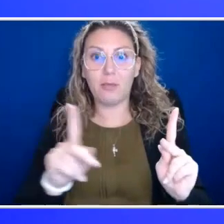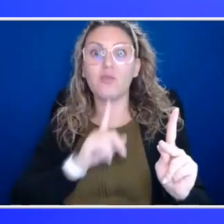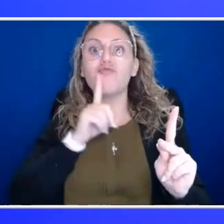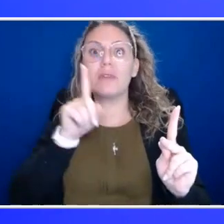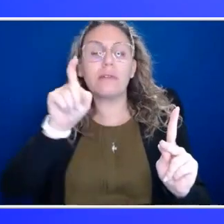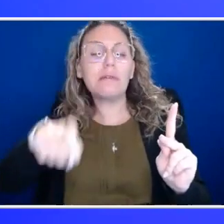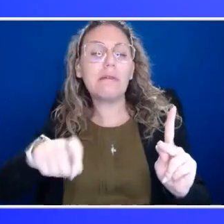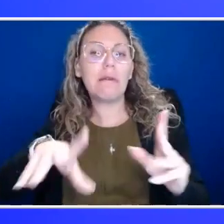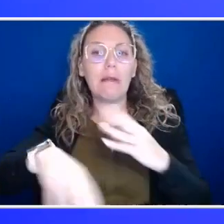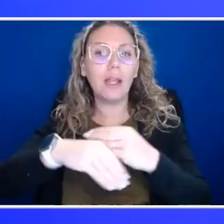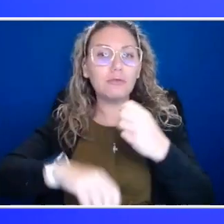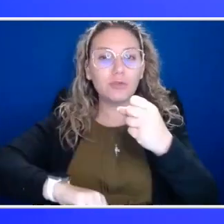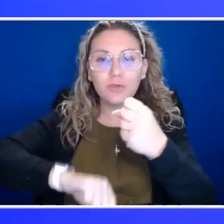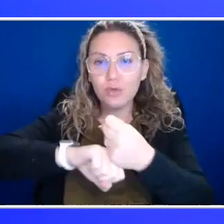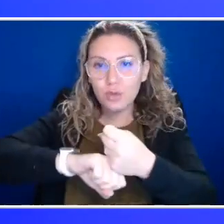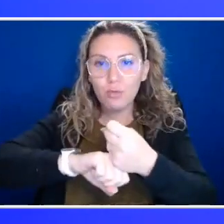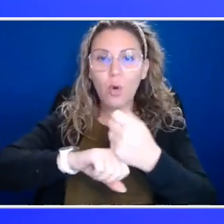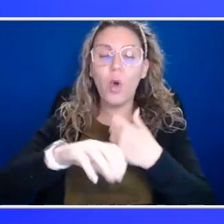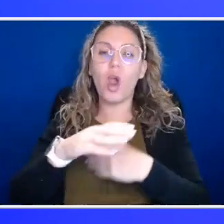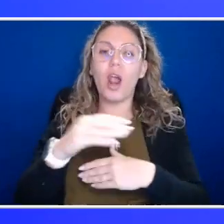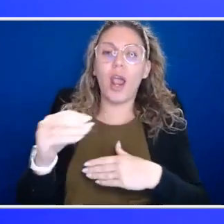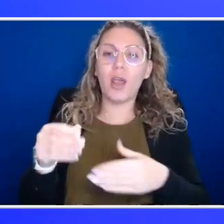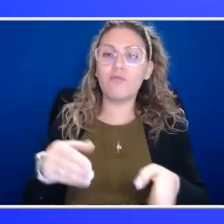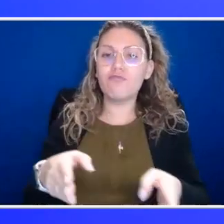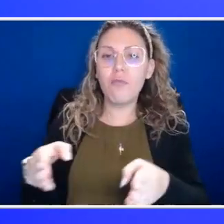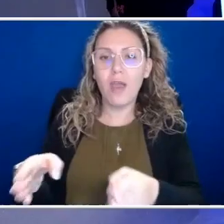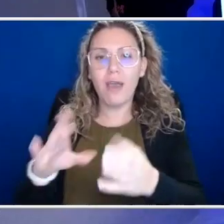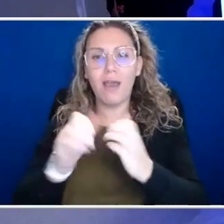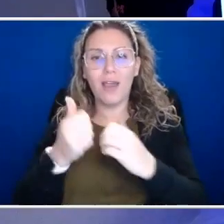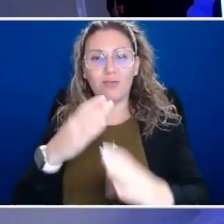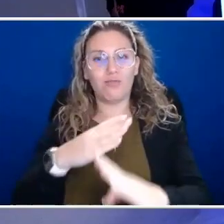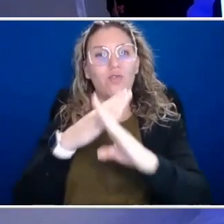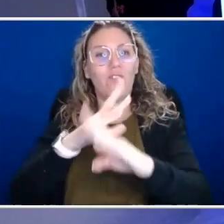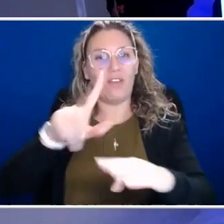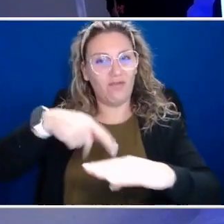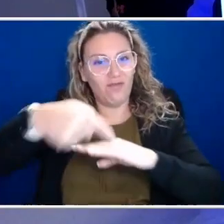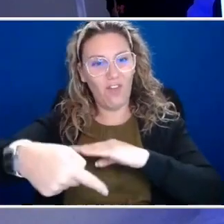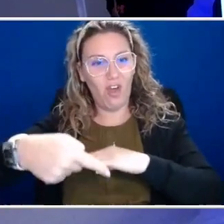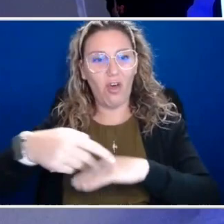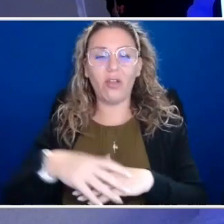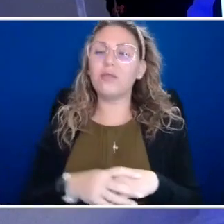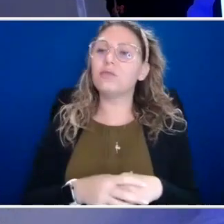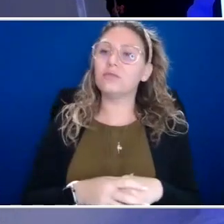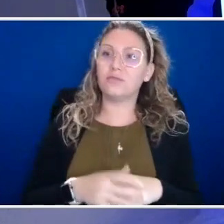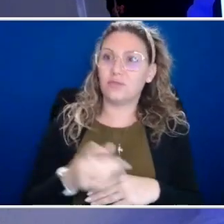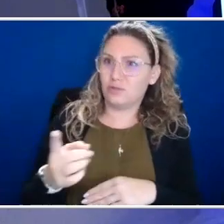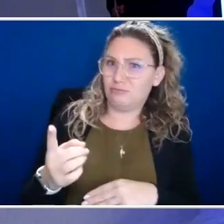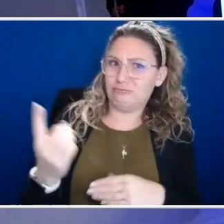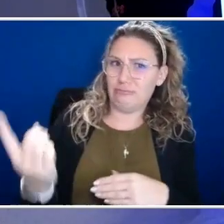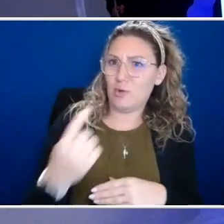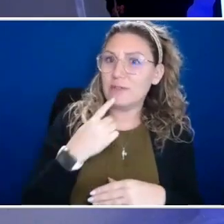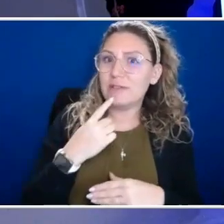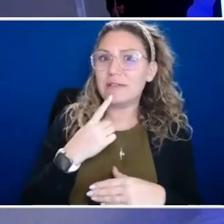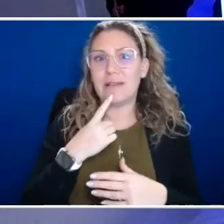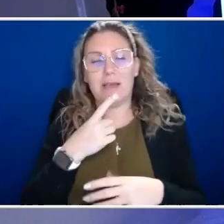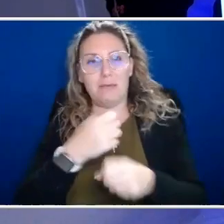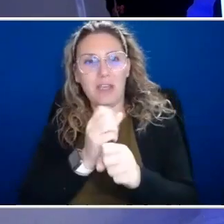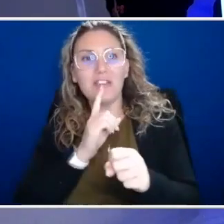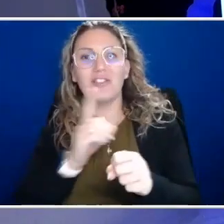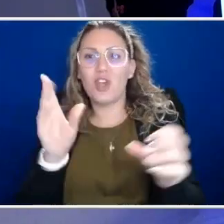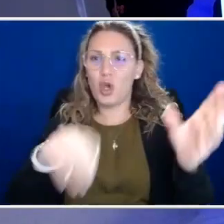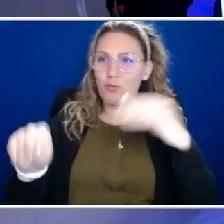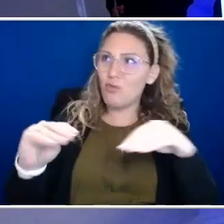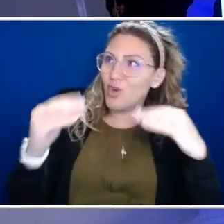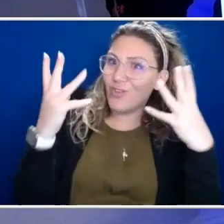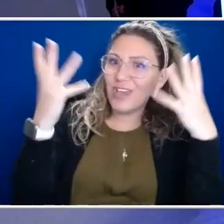and extra ways to help prevent the falls. Well, like you said, you're always telling people, make sure you stay moving and getting out there, but then you got to